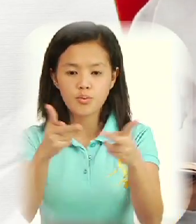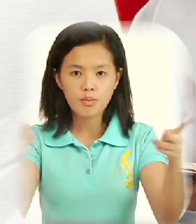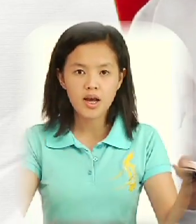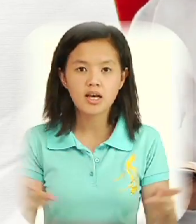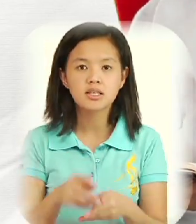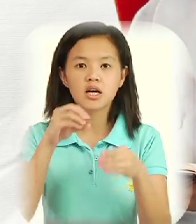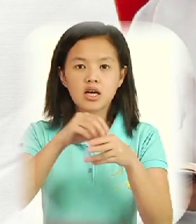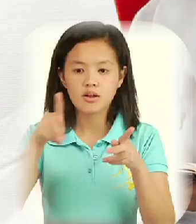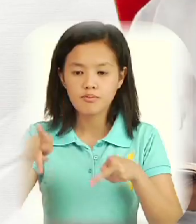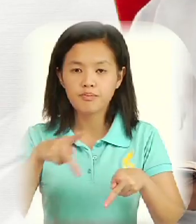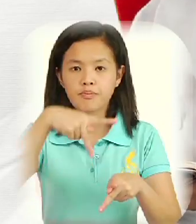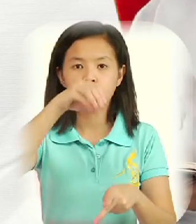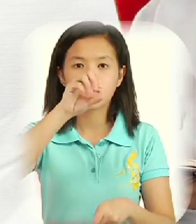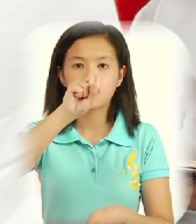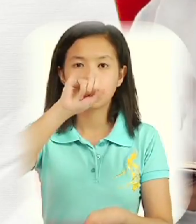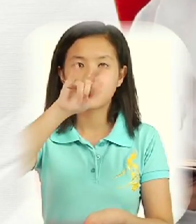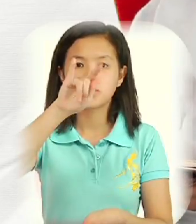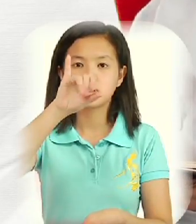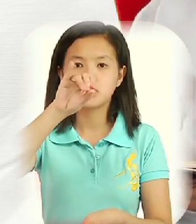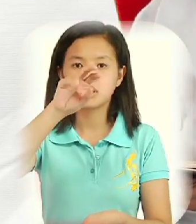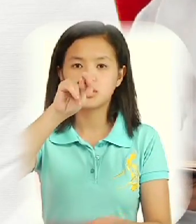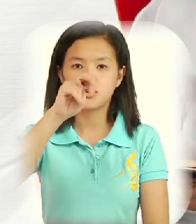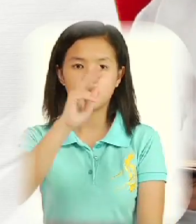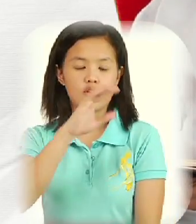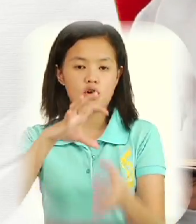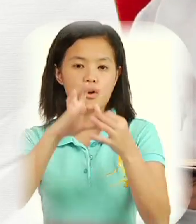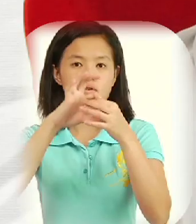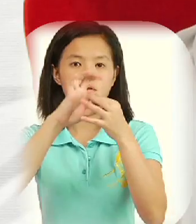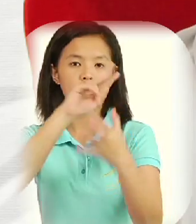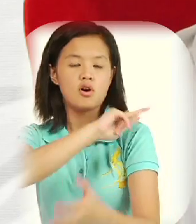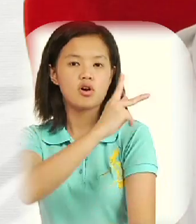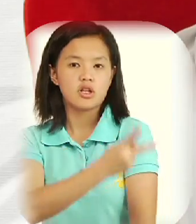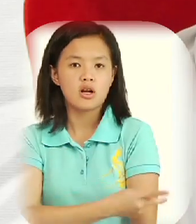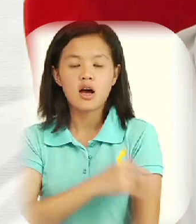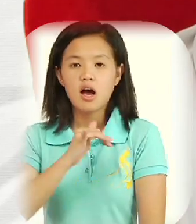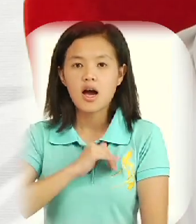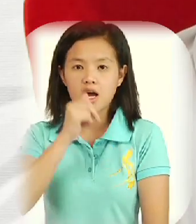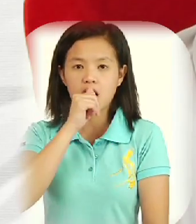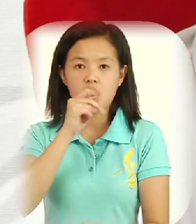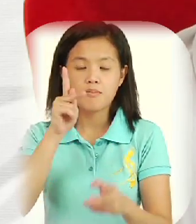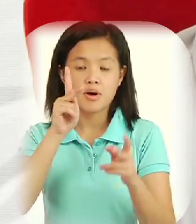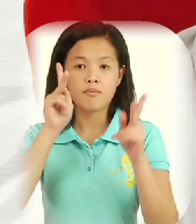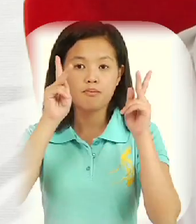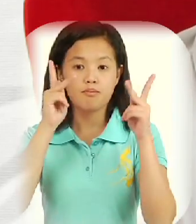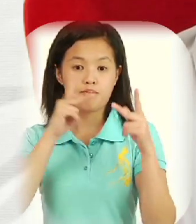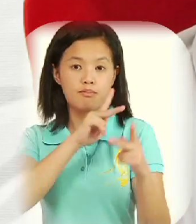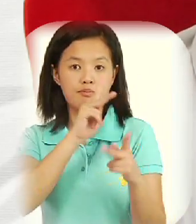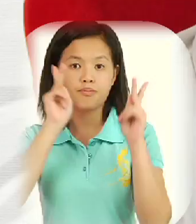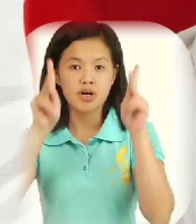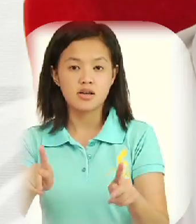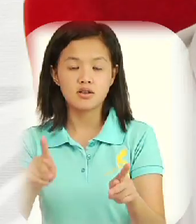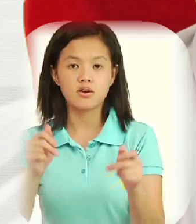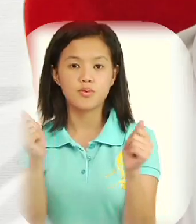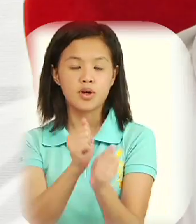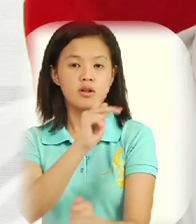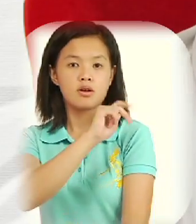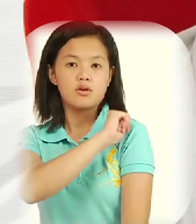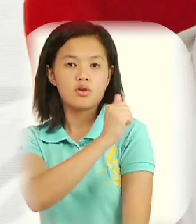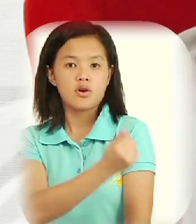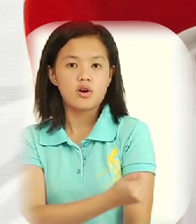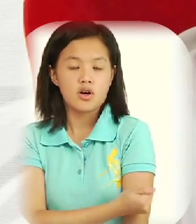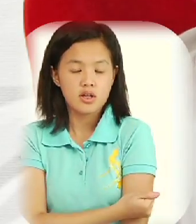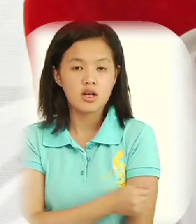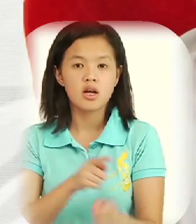them in positions of authority. I am a person in authority myself as a